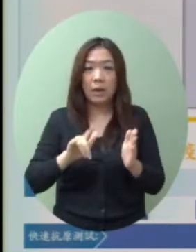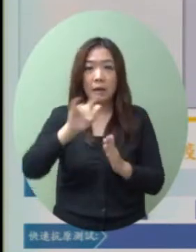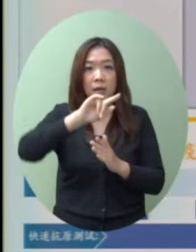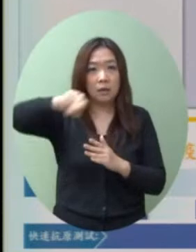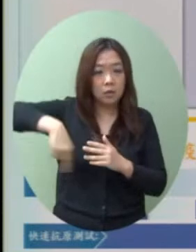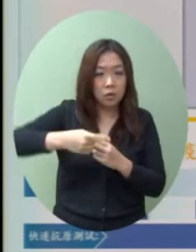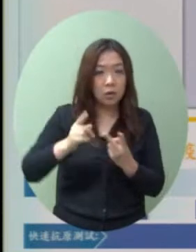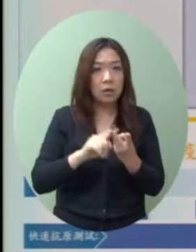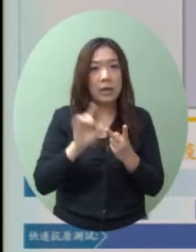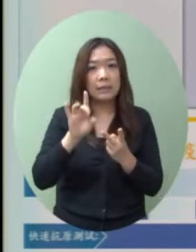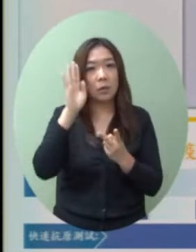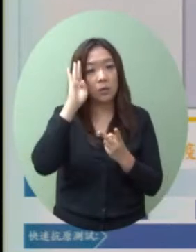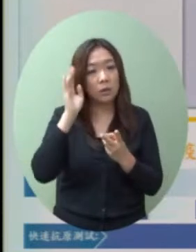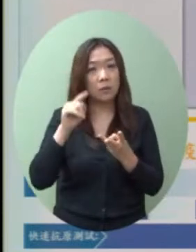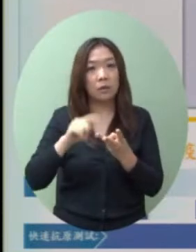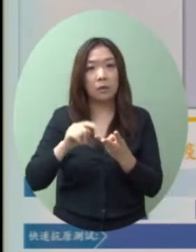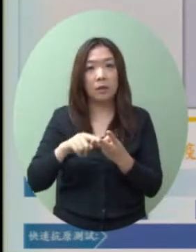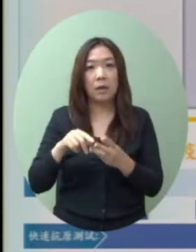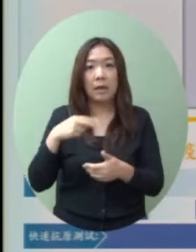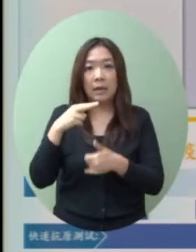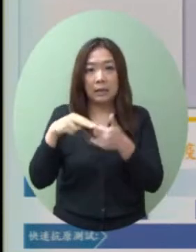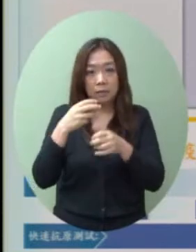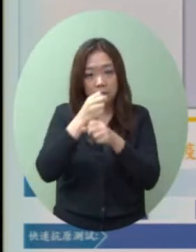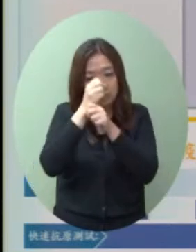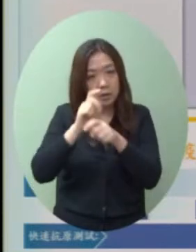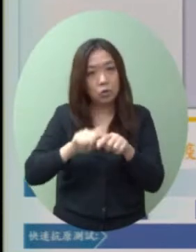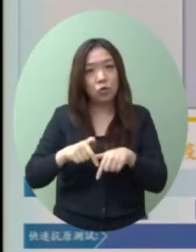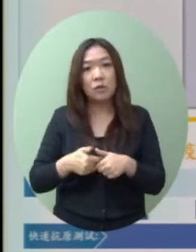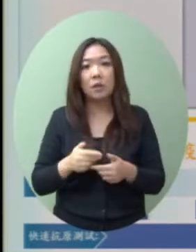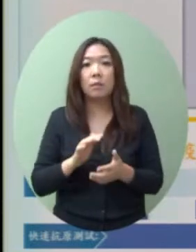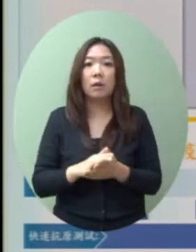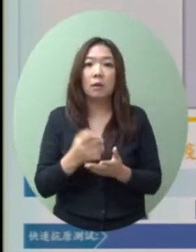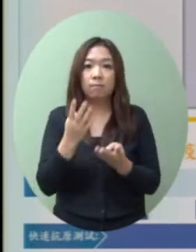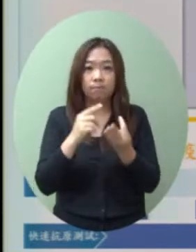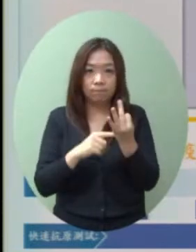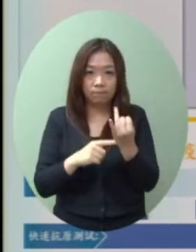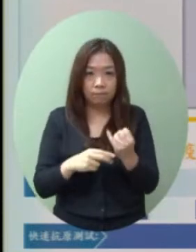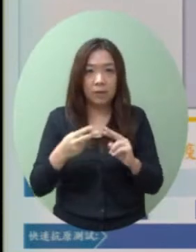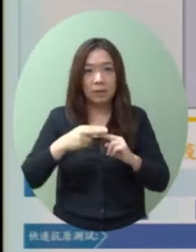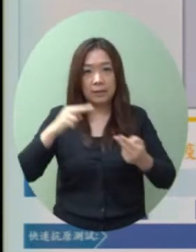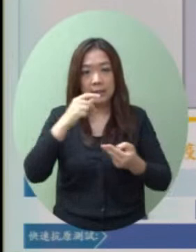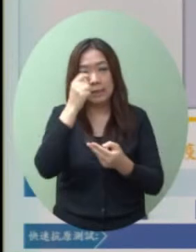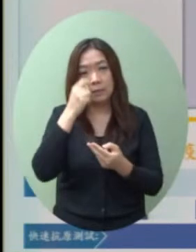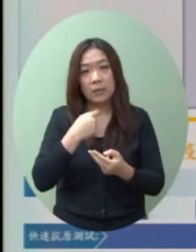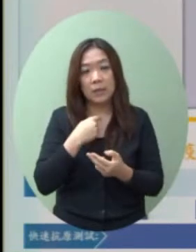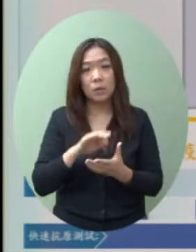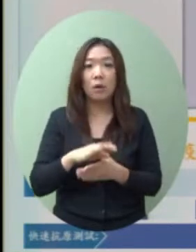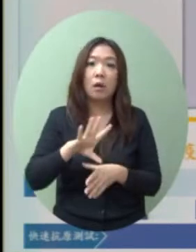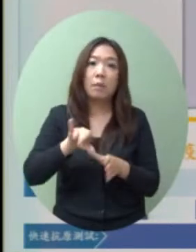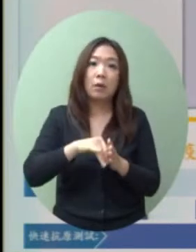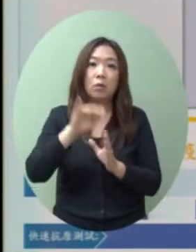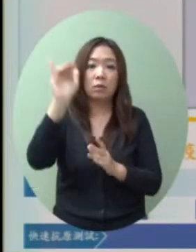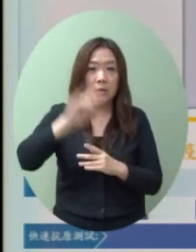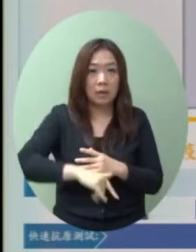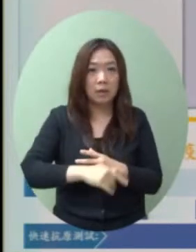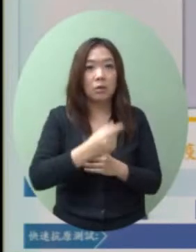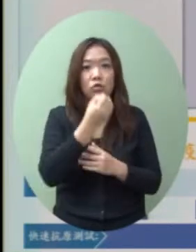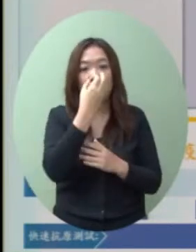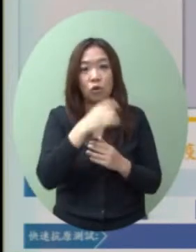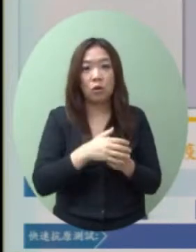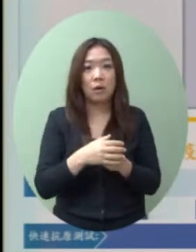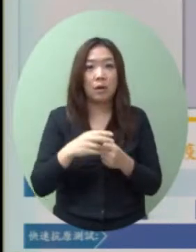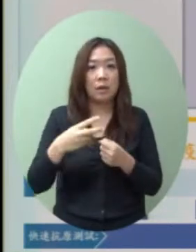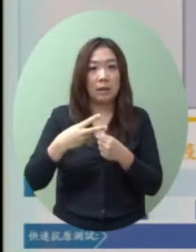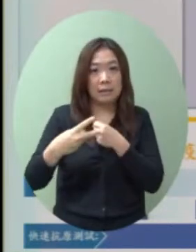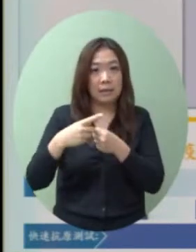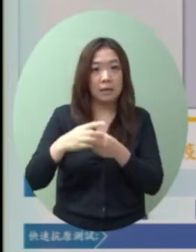arrivals. We require them to conduct a number of PCR tests at